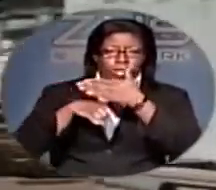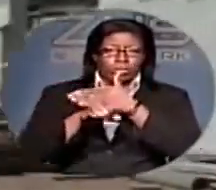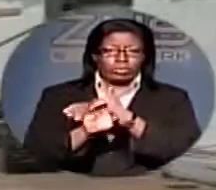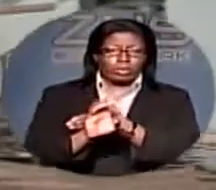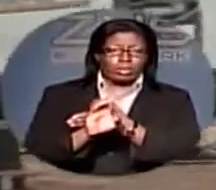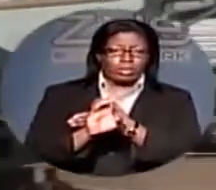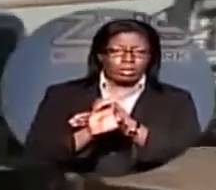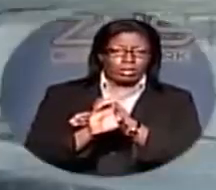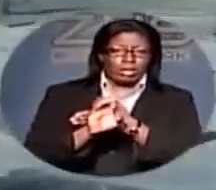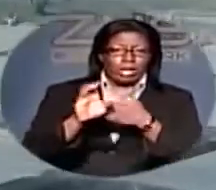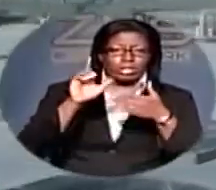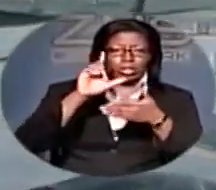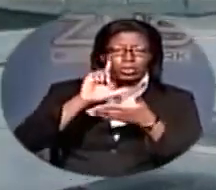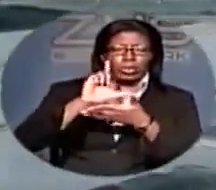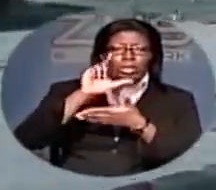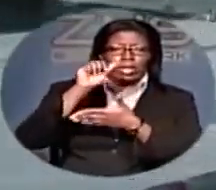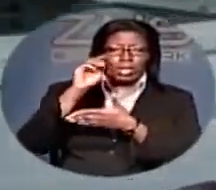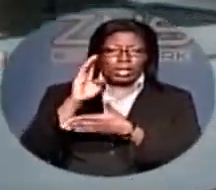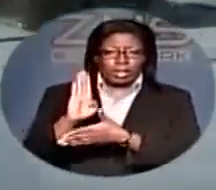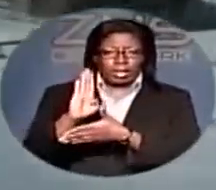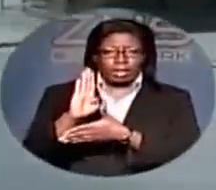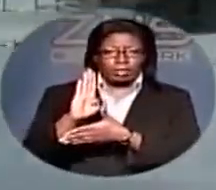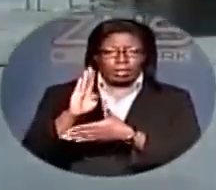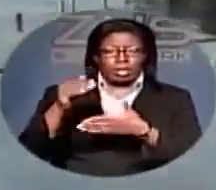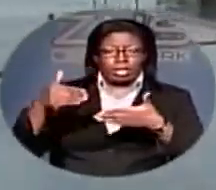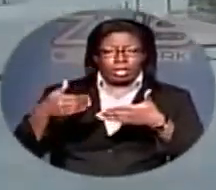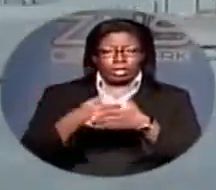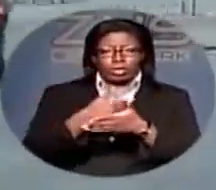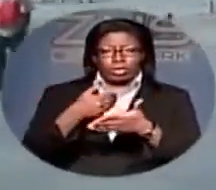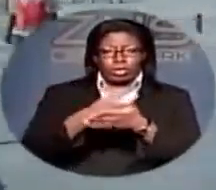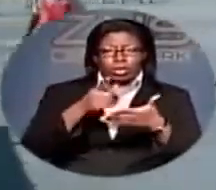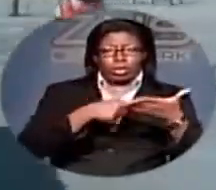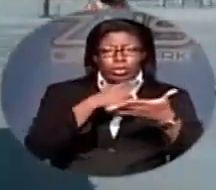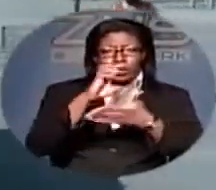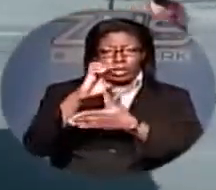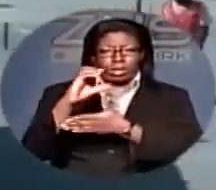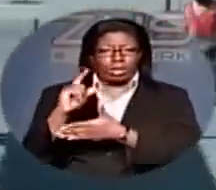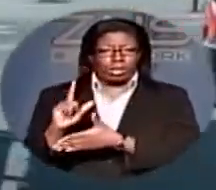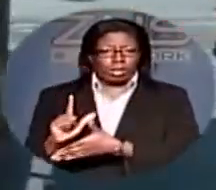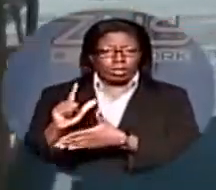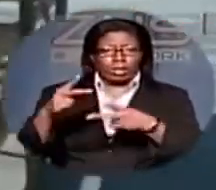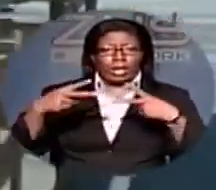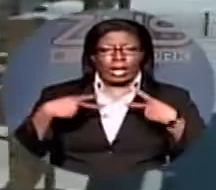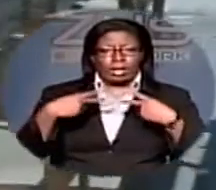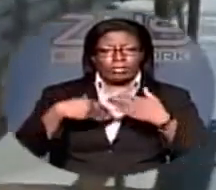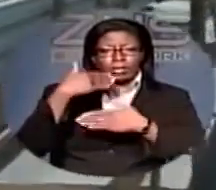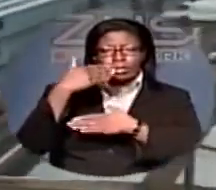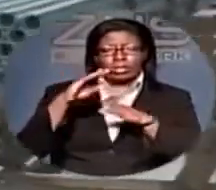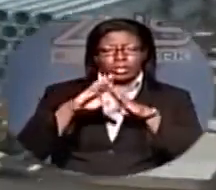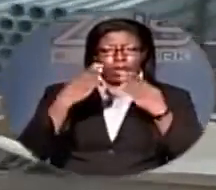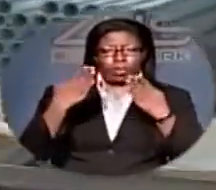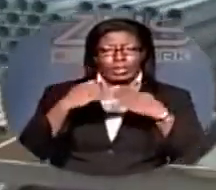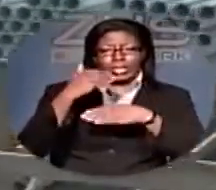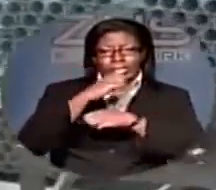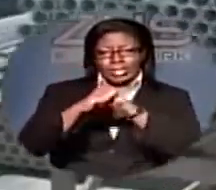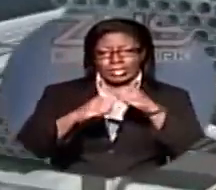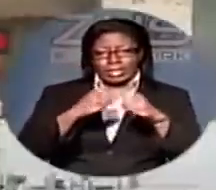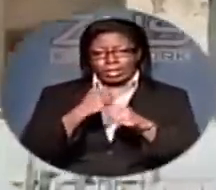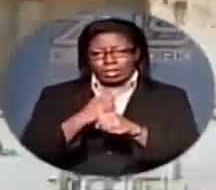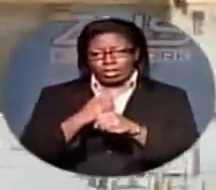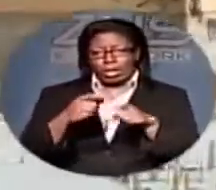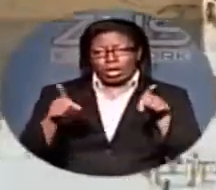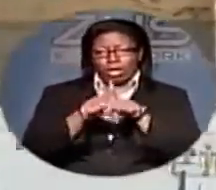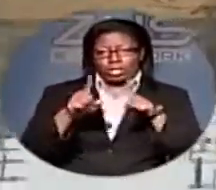facilities. That's what the Princess Margaret Hospital's new critical care block will house once it opens next year. This crucial part of the hospital will also